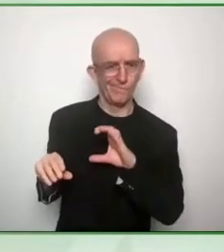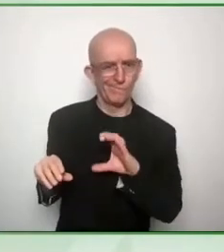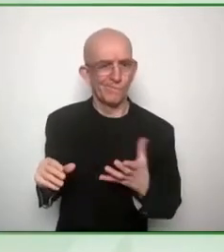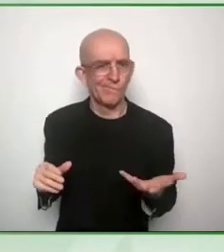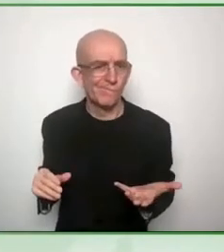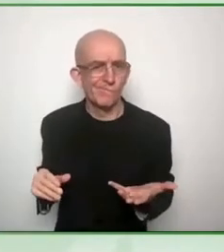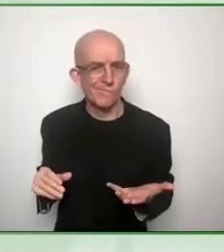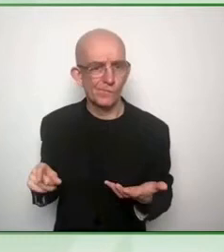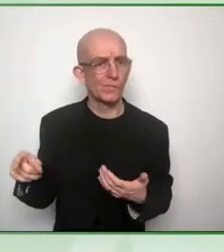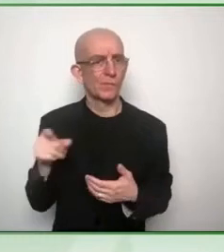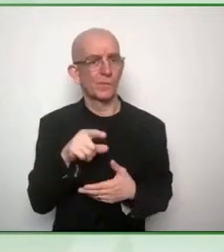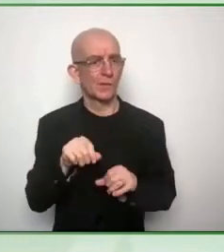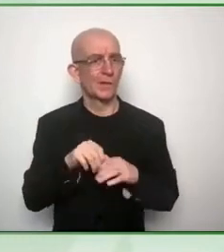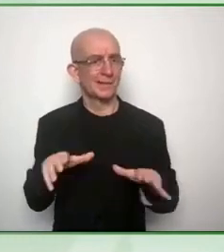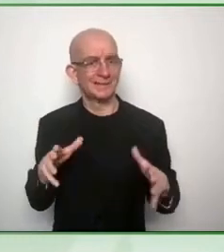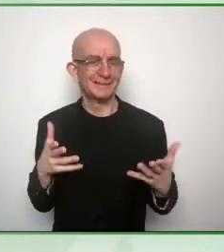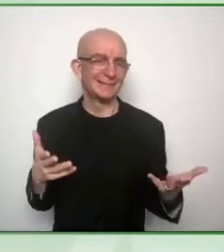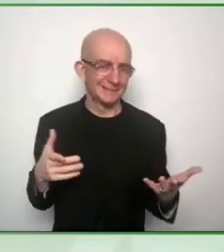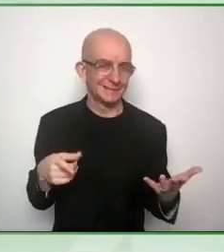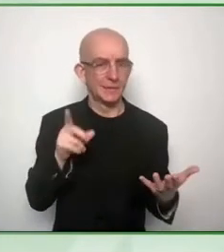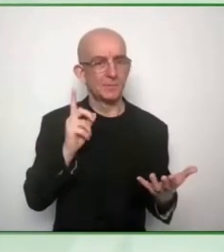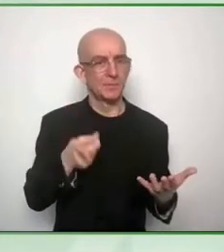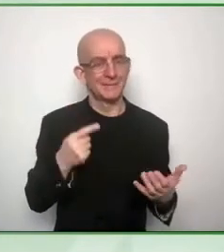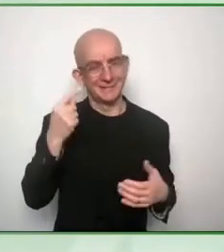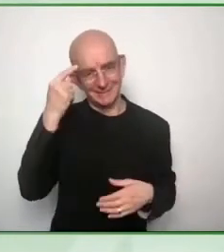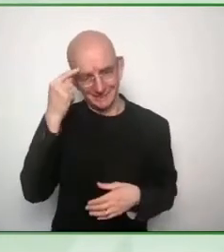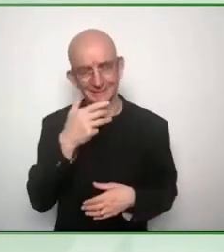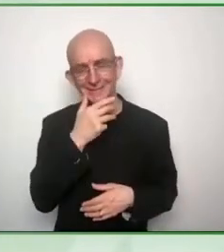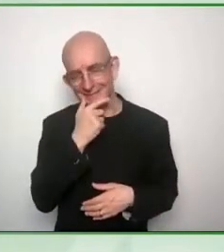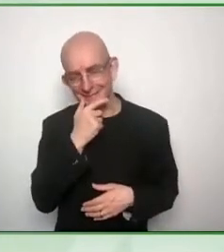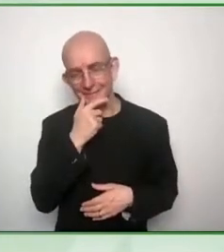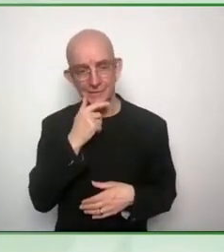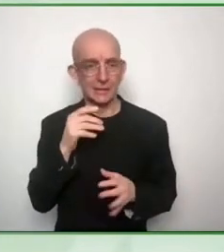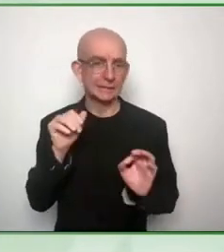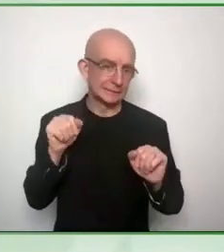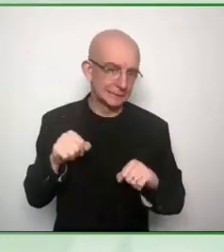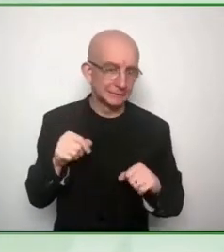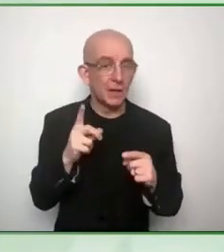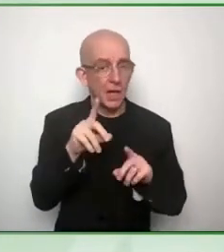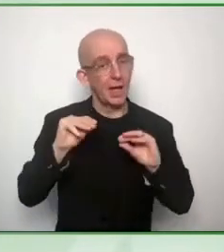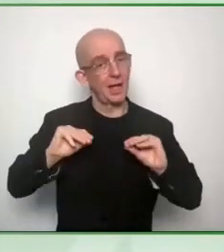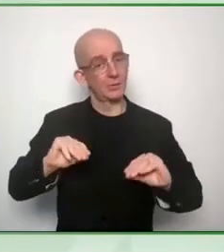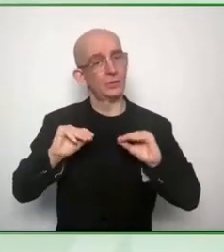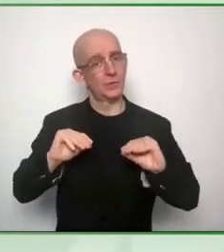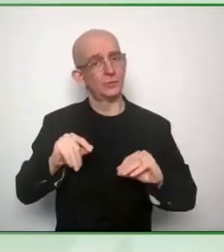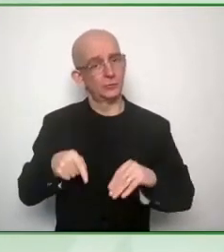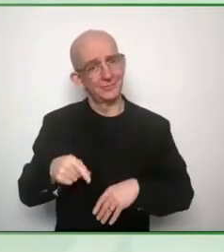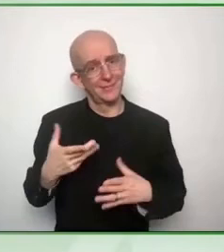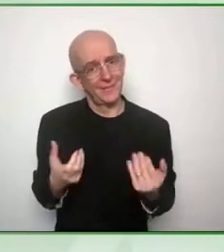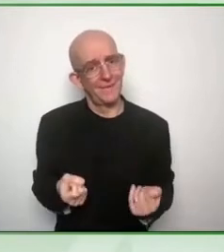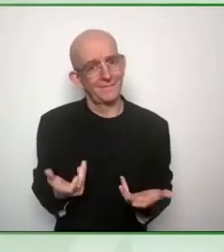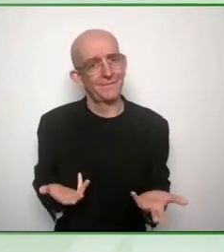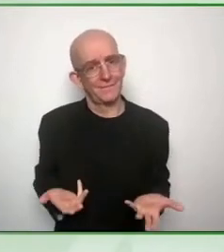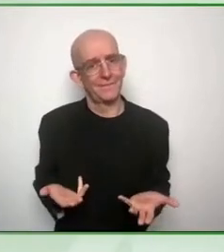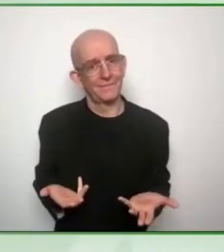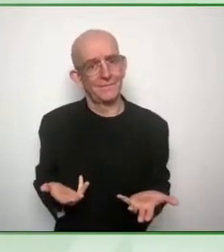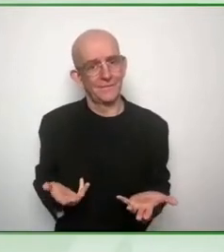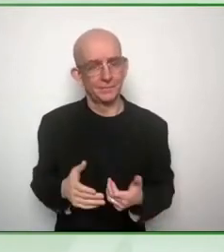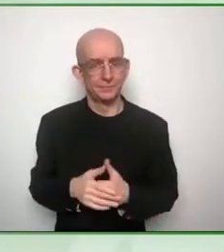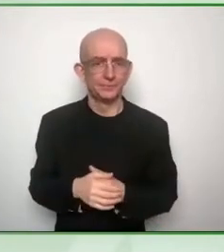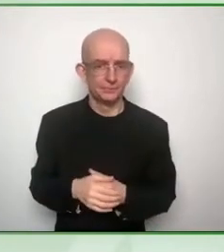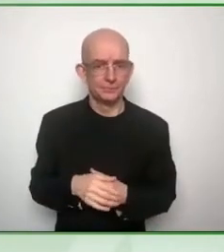Who does all these sales calls and personal interviews and conviction? How is this done?